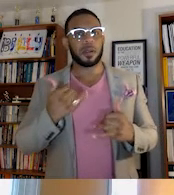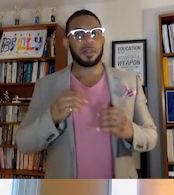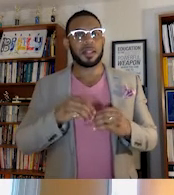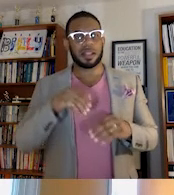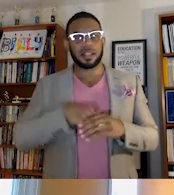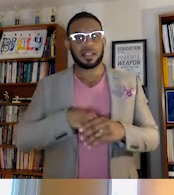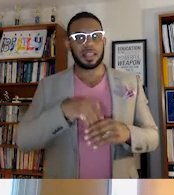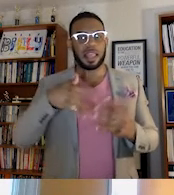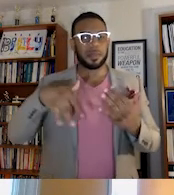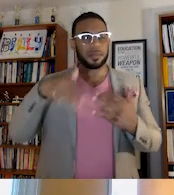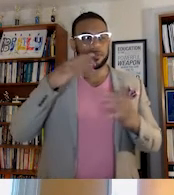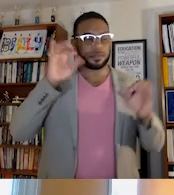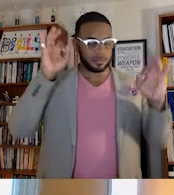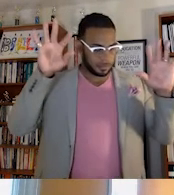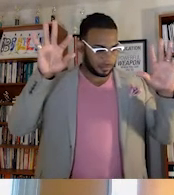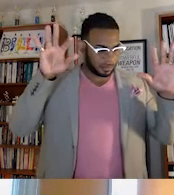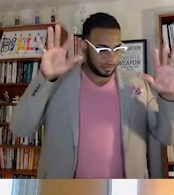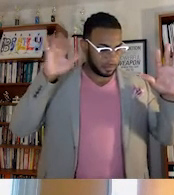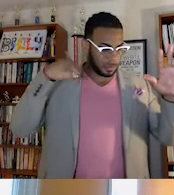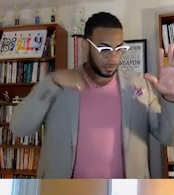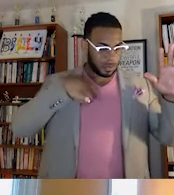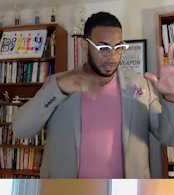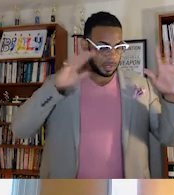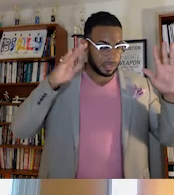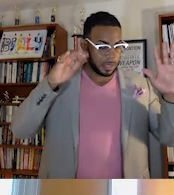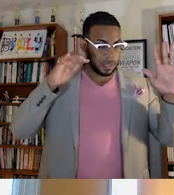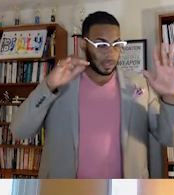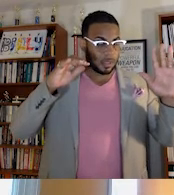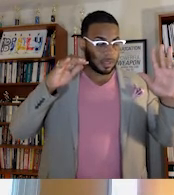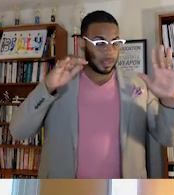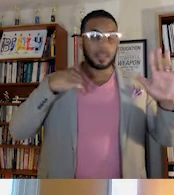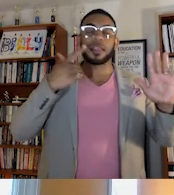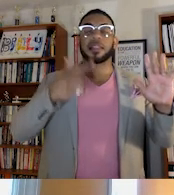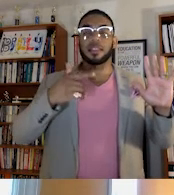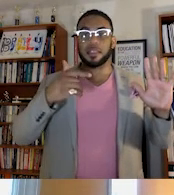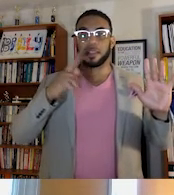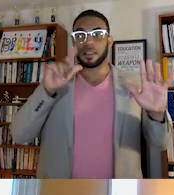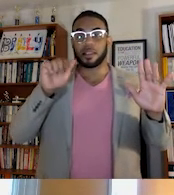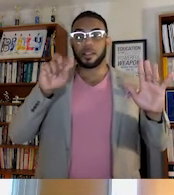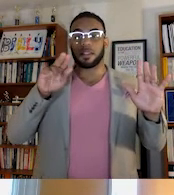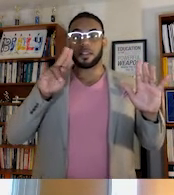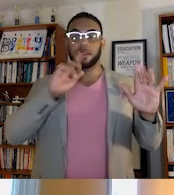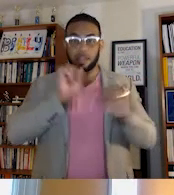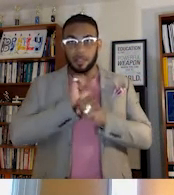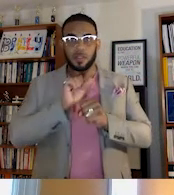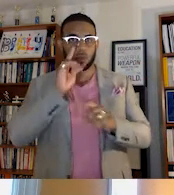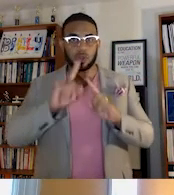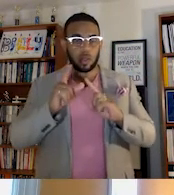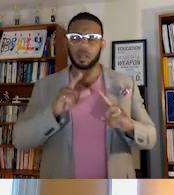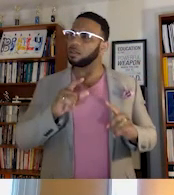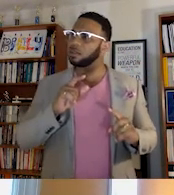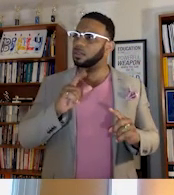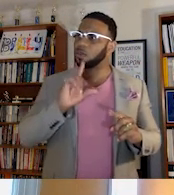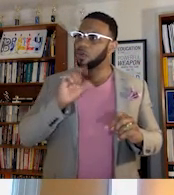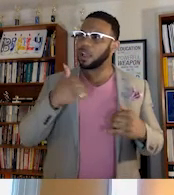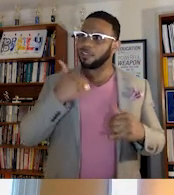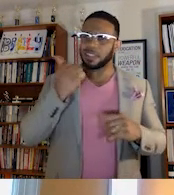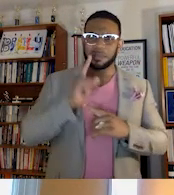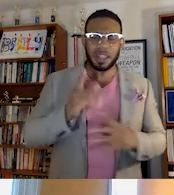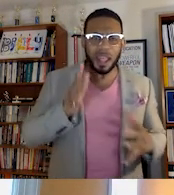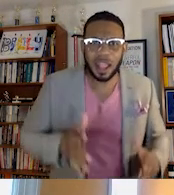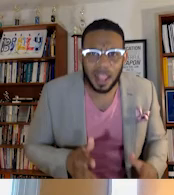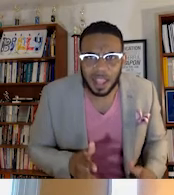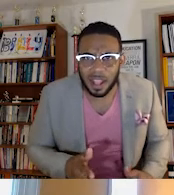put it into the atmosphere. That we and then Labrina, you're absolutely going to talk. Oh, we only have 10